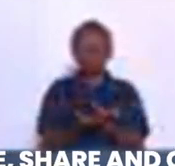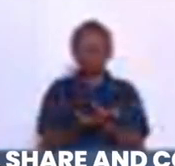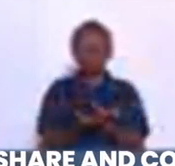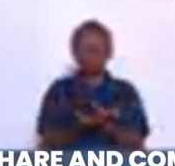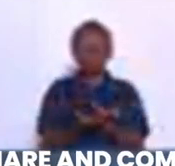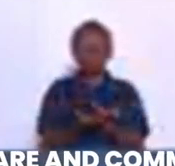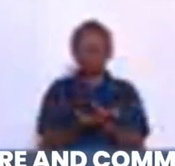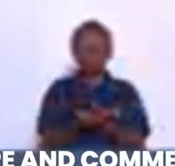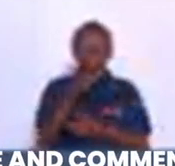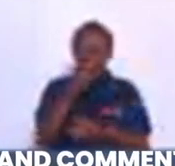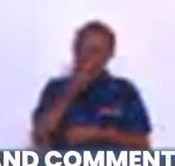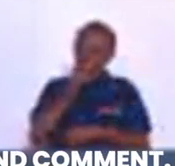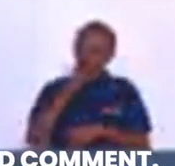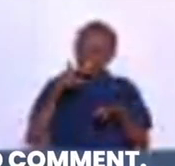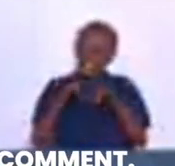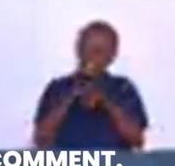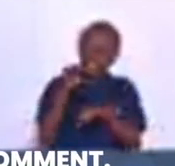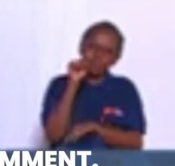a man like you,